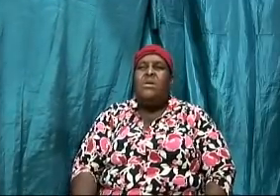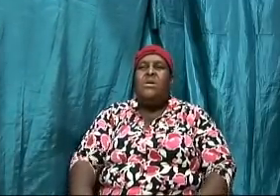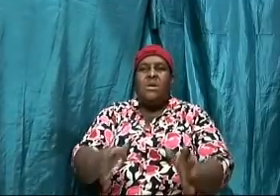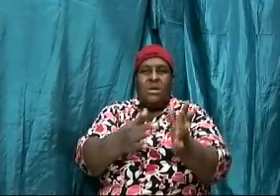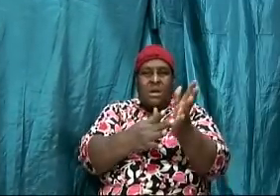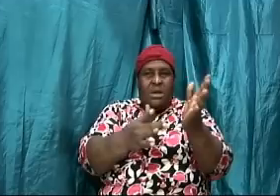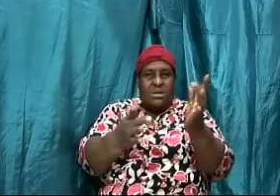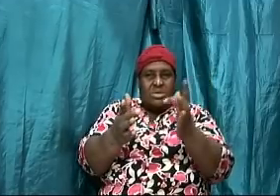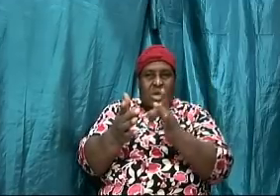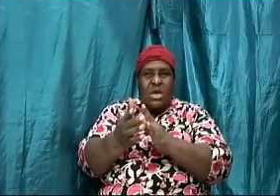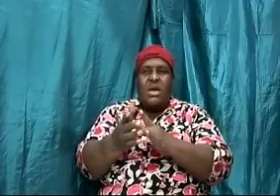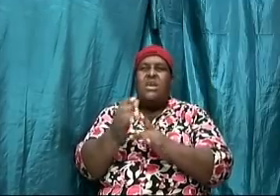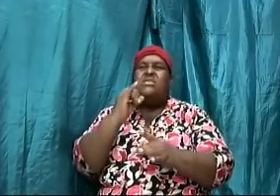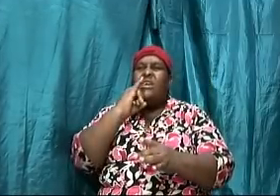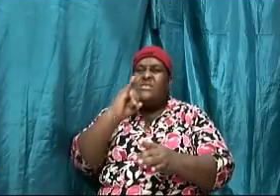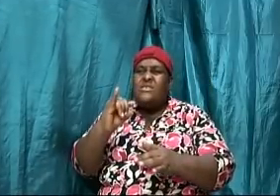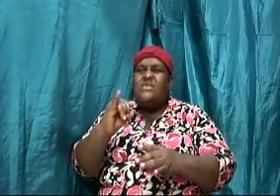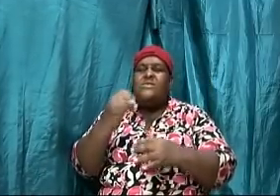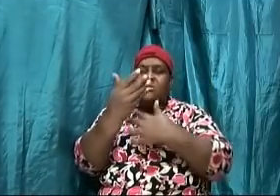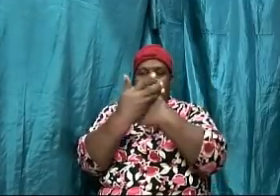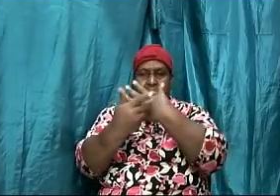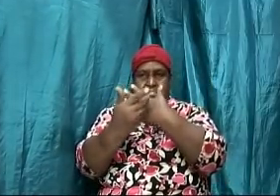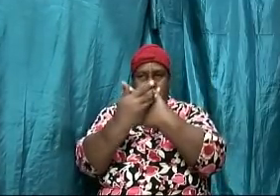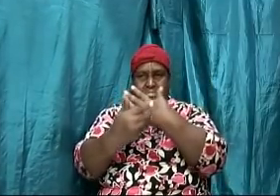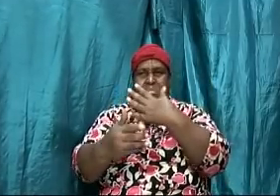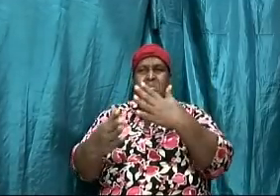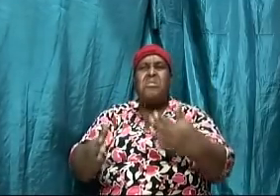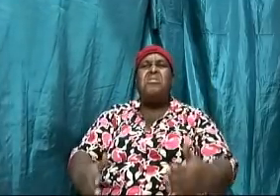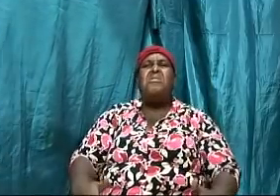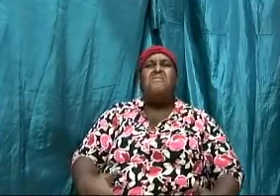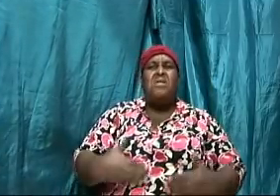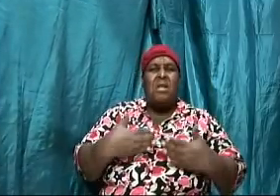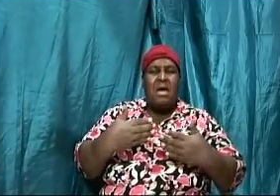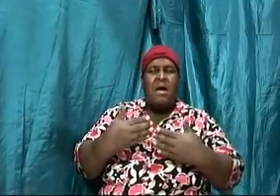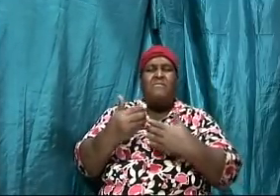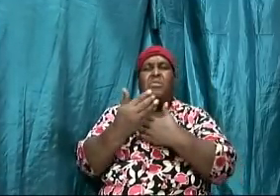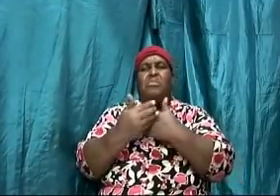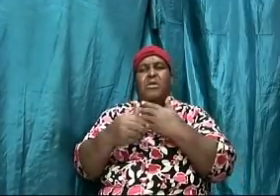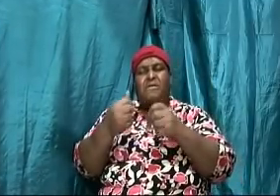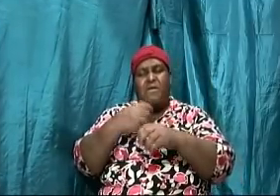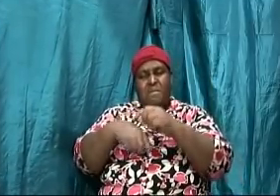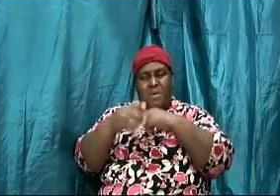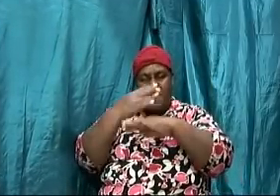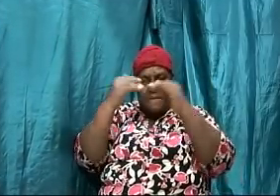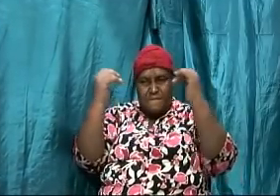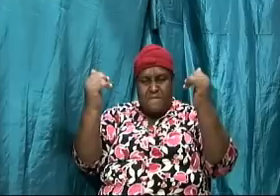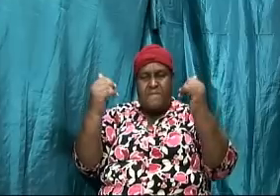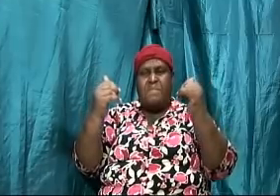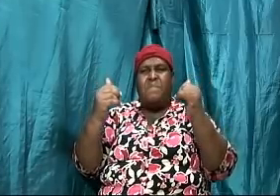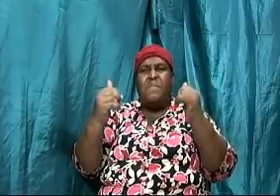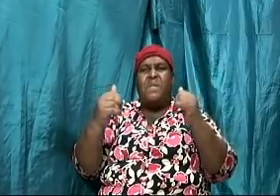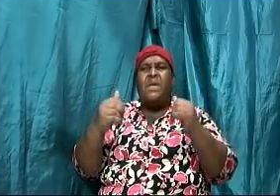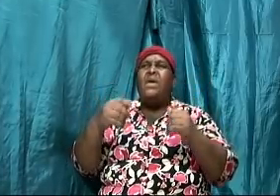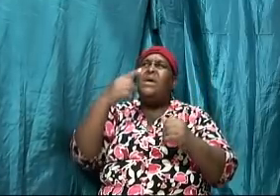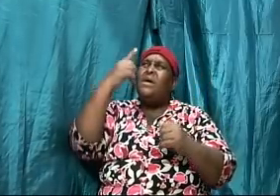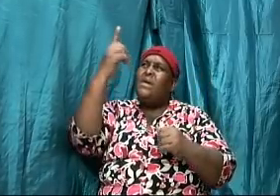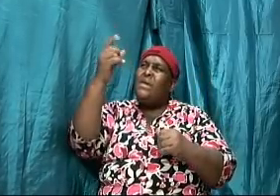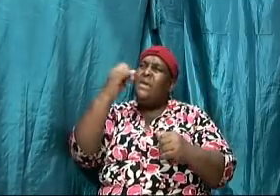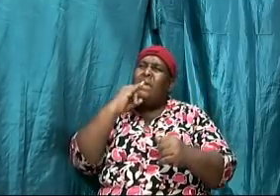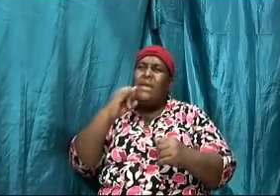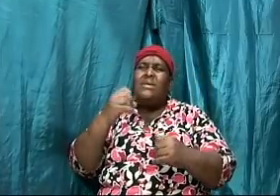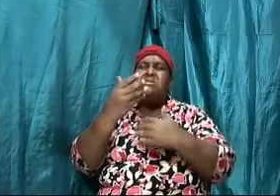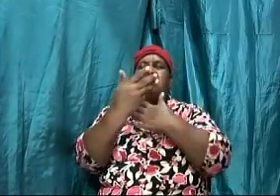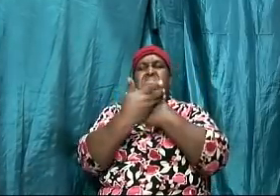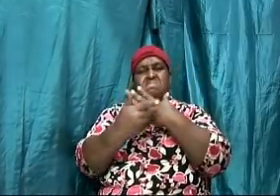Jesus is the bread of life, the bread from heaven. Amen. He is the